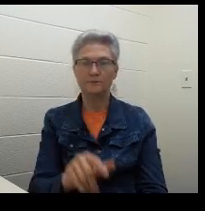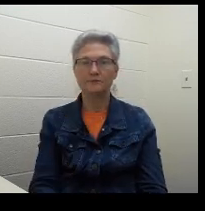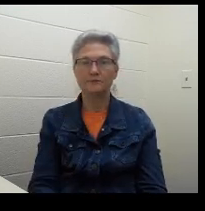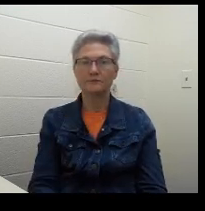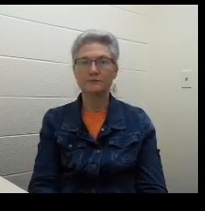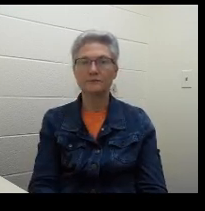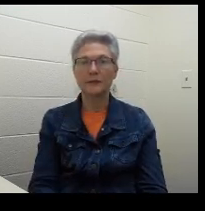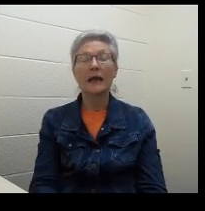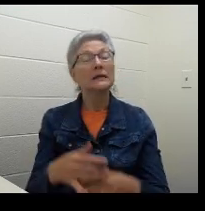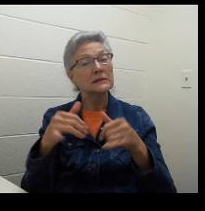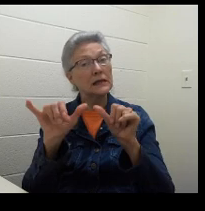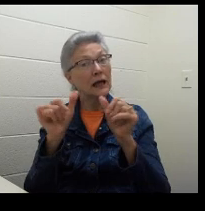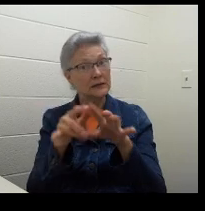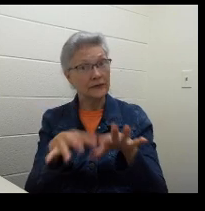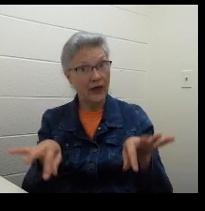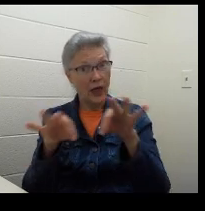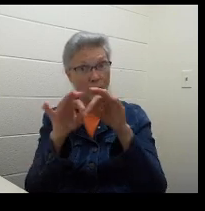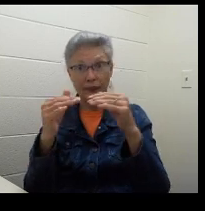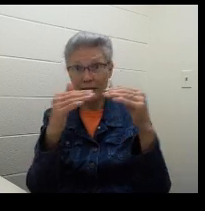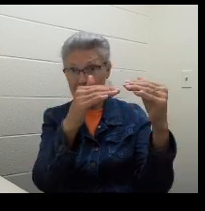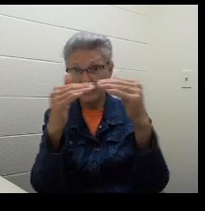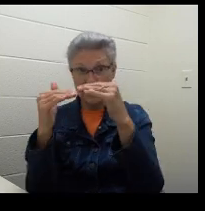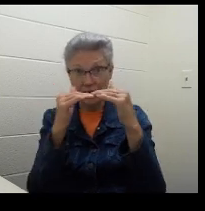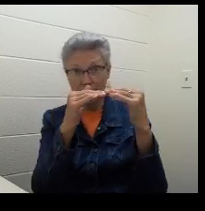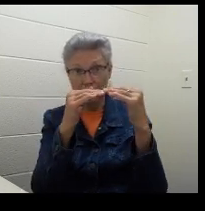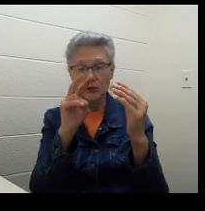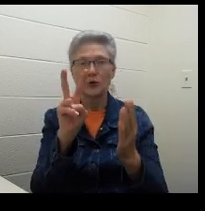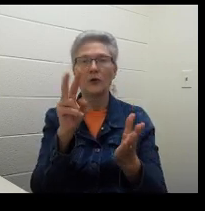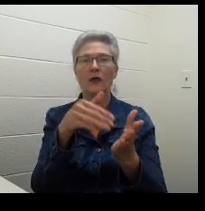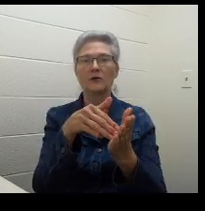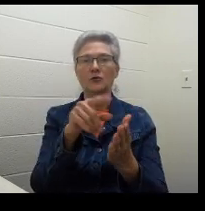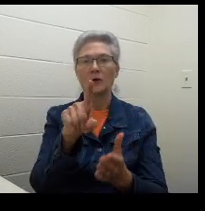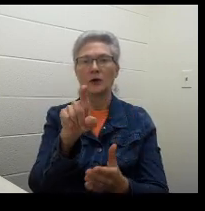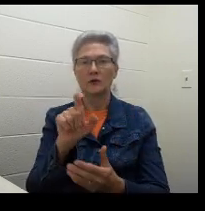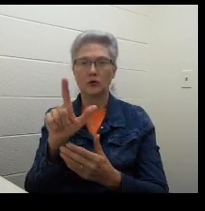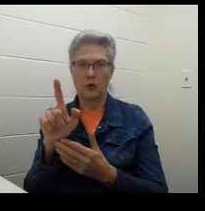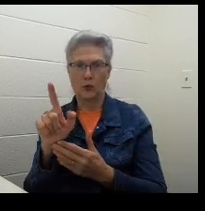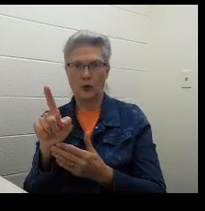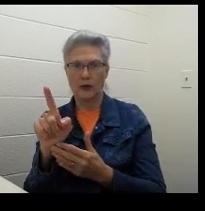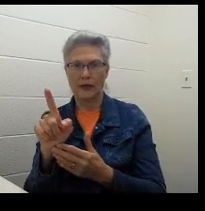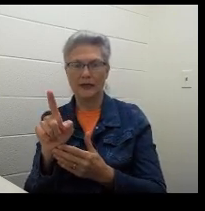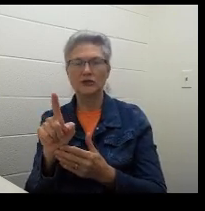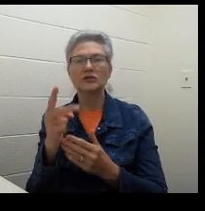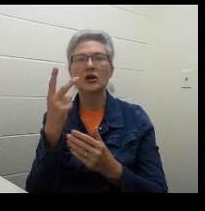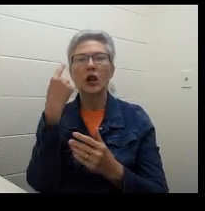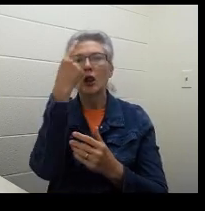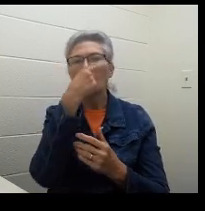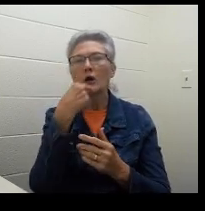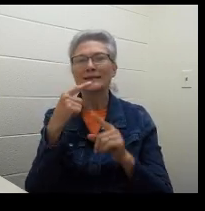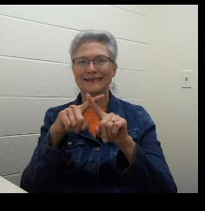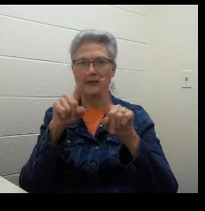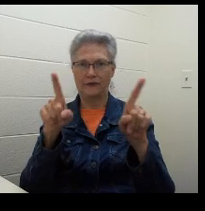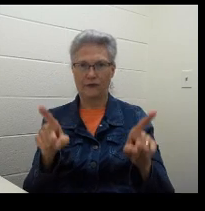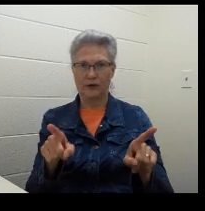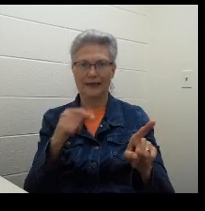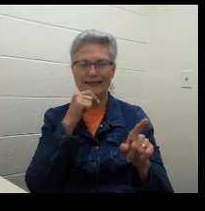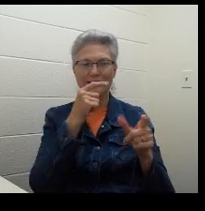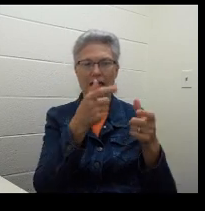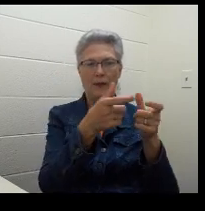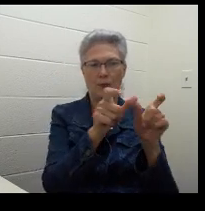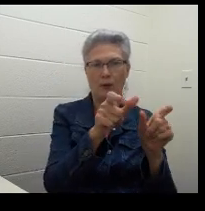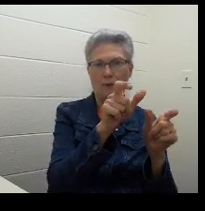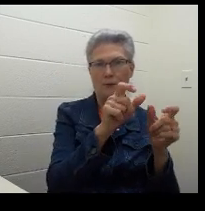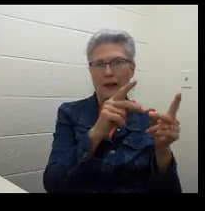2,121. It still has a value of 2,121. It is just not broken down in the place values that we